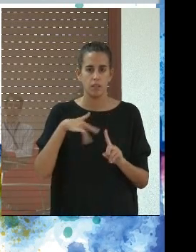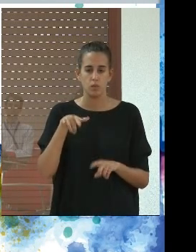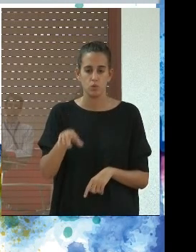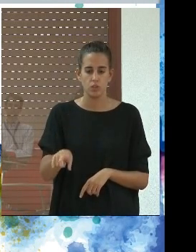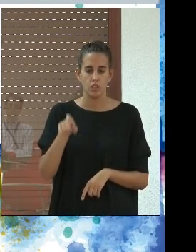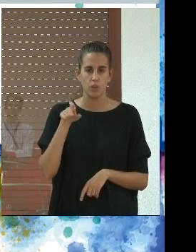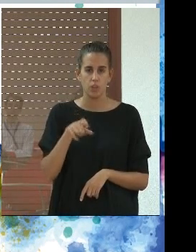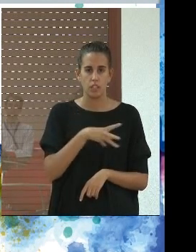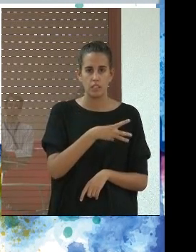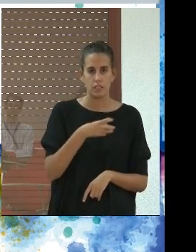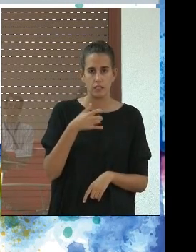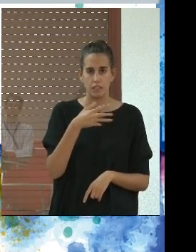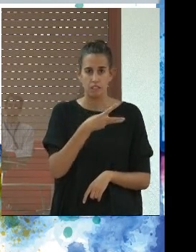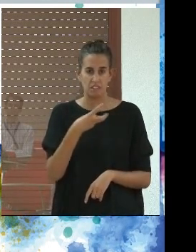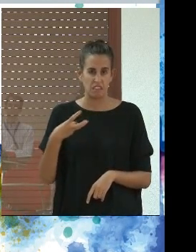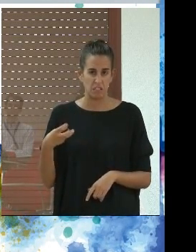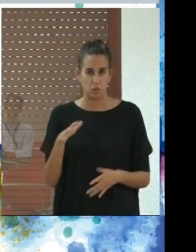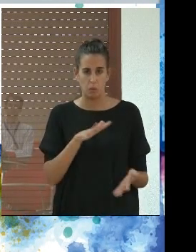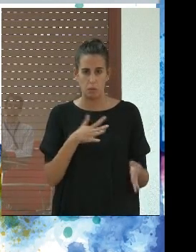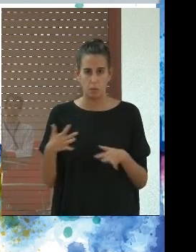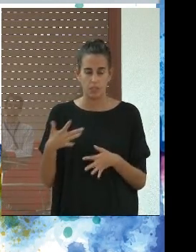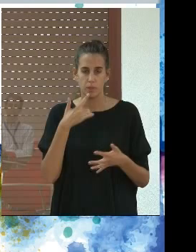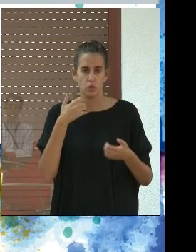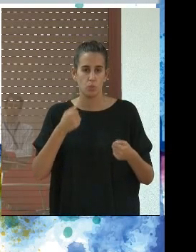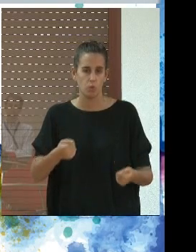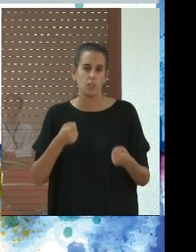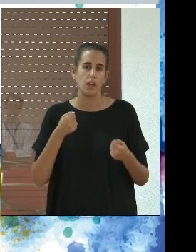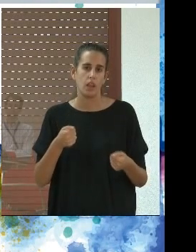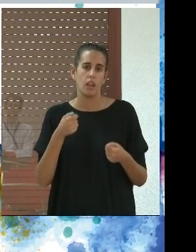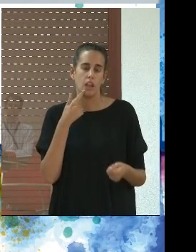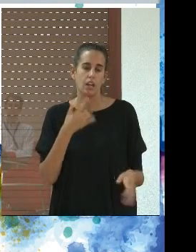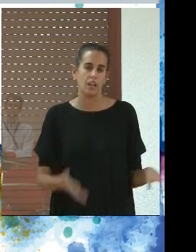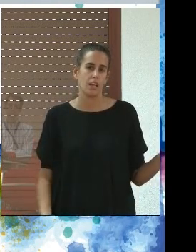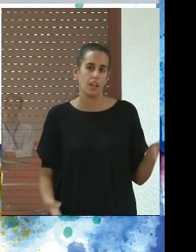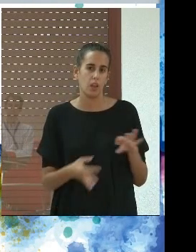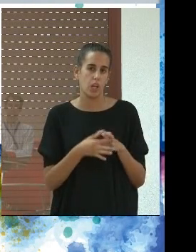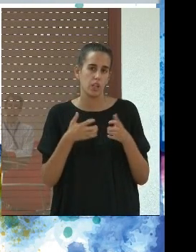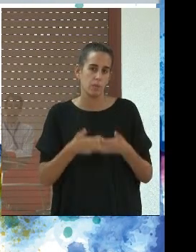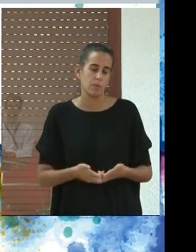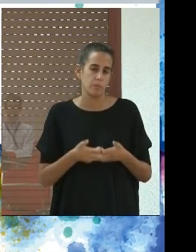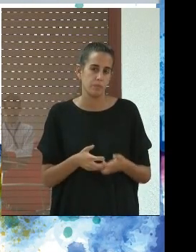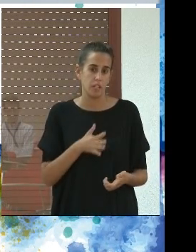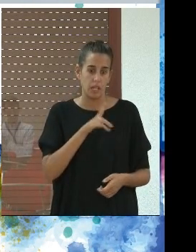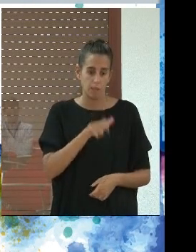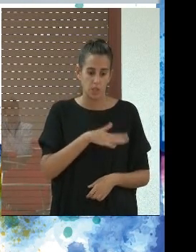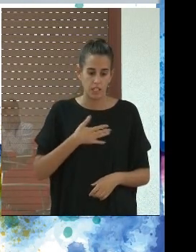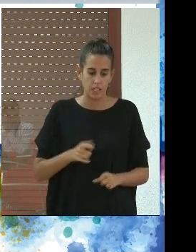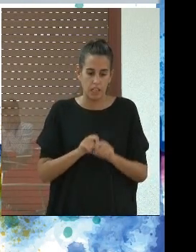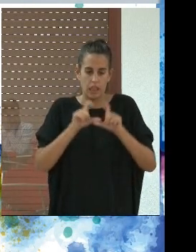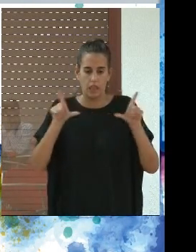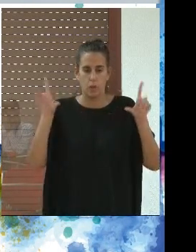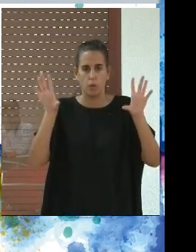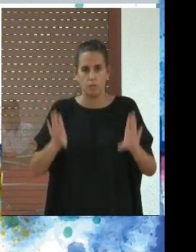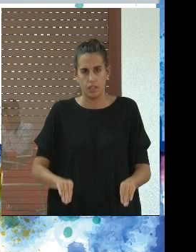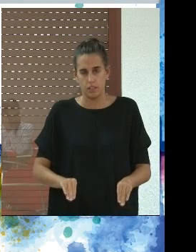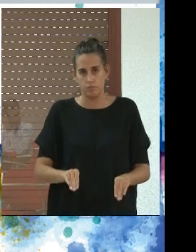and we use it to choose the divide within the range of action of the person that we want to turn on and or